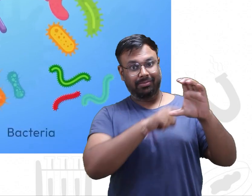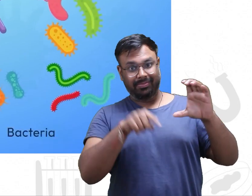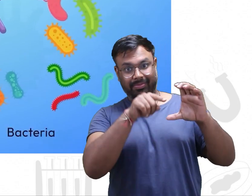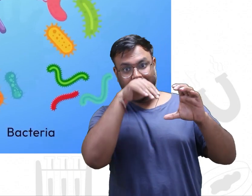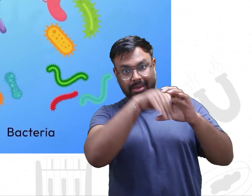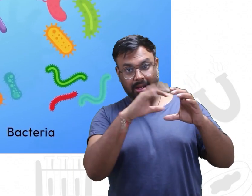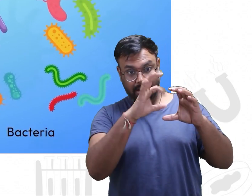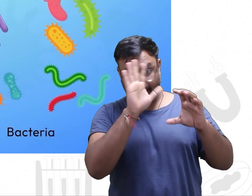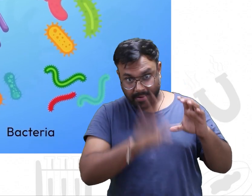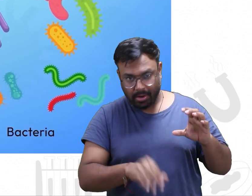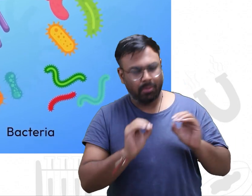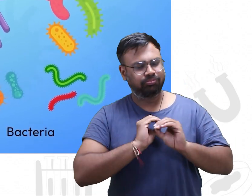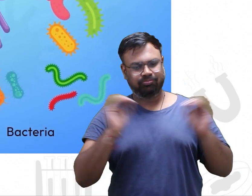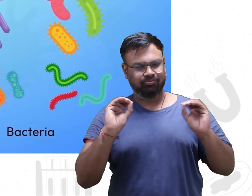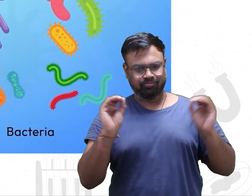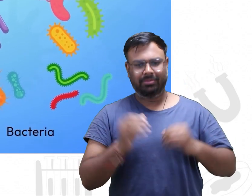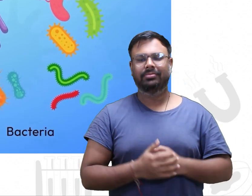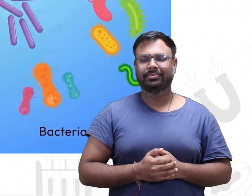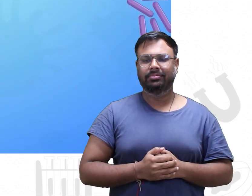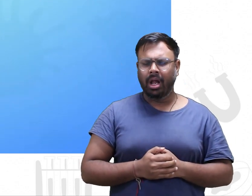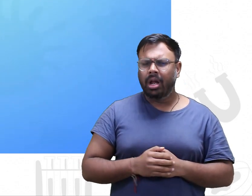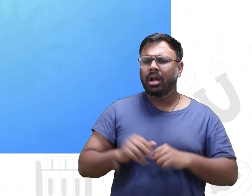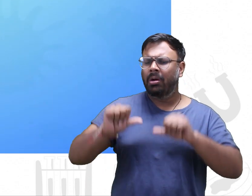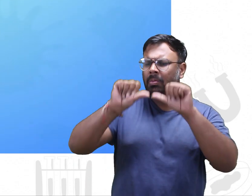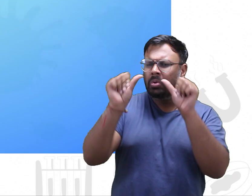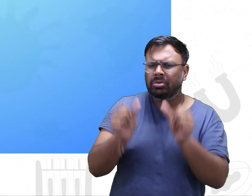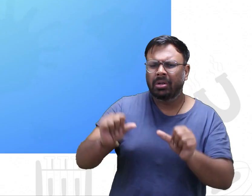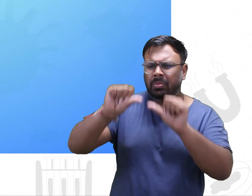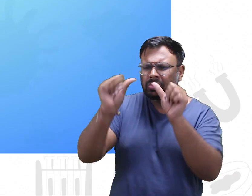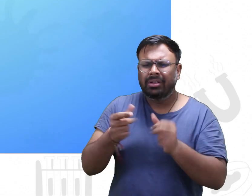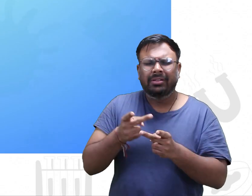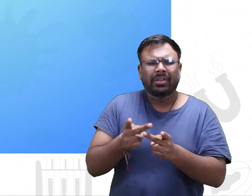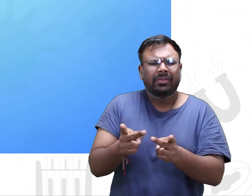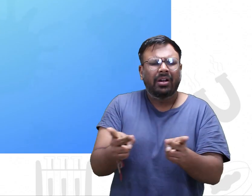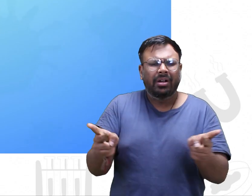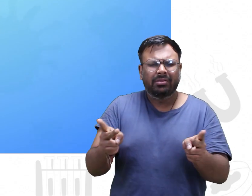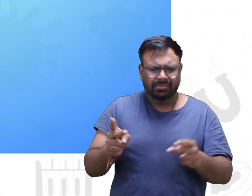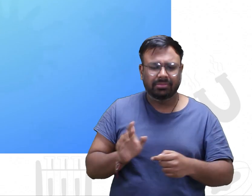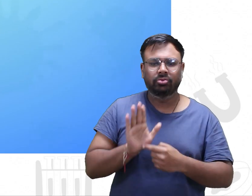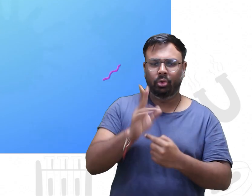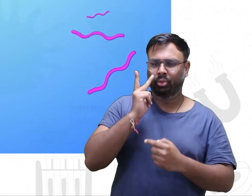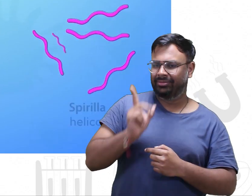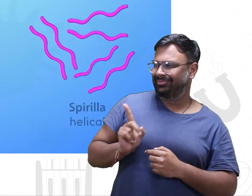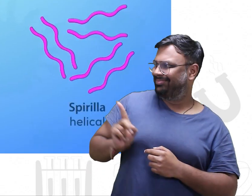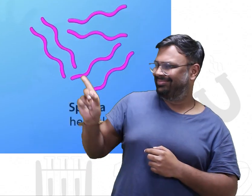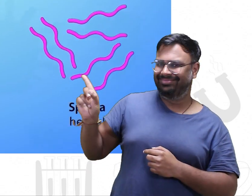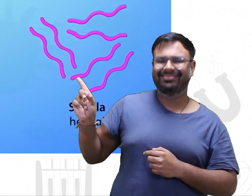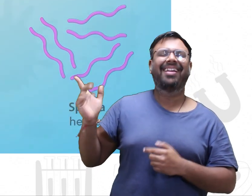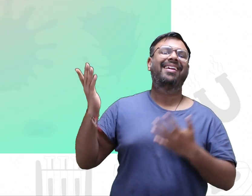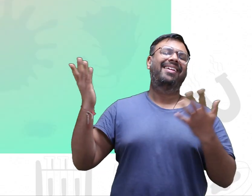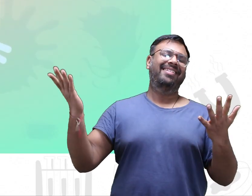bacteria, which do not contain any nucleus or organelle. They can be seen in various shapes such as spherical, rods,